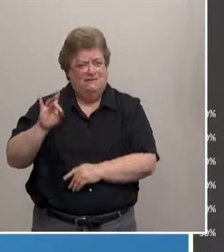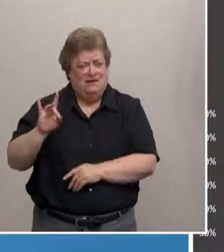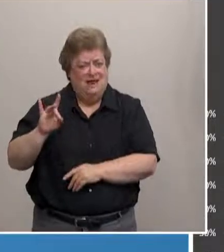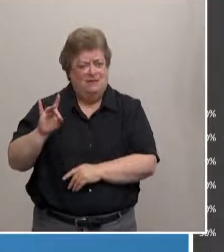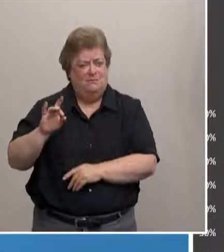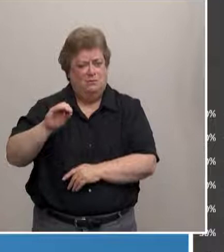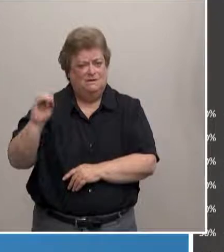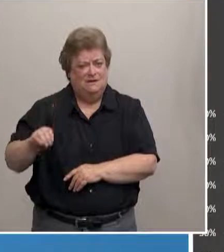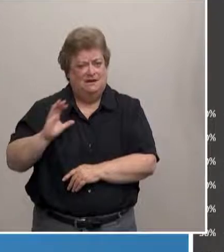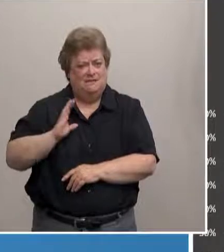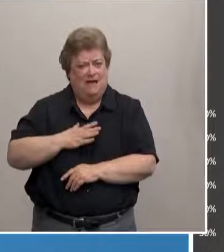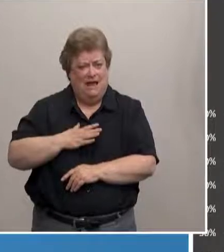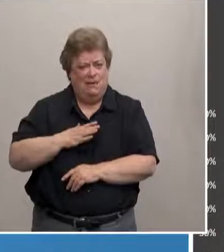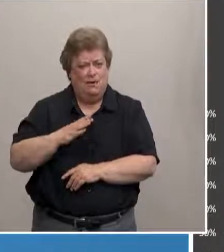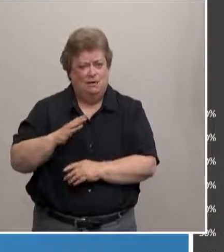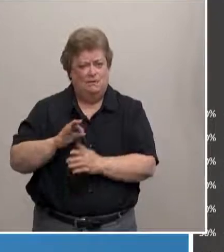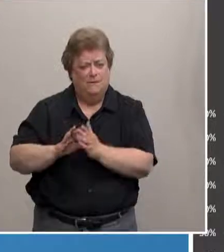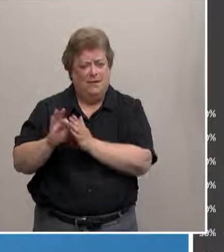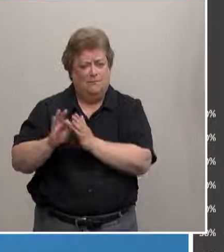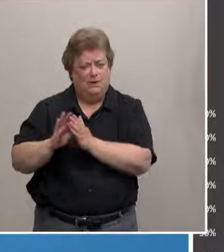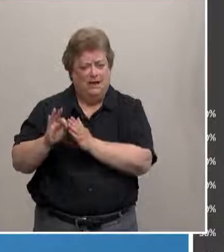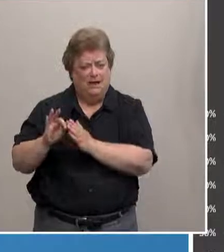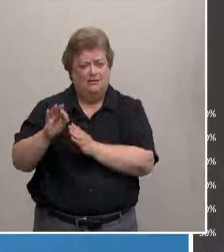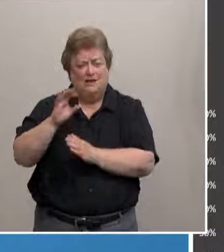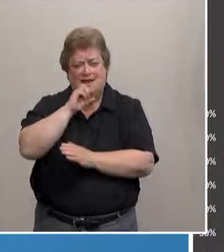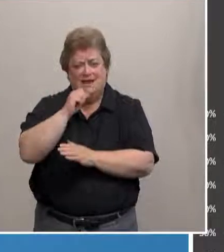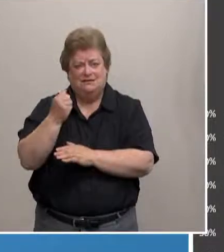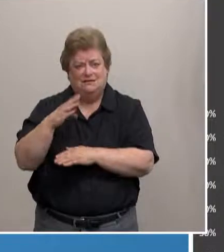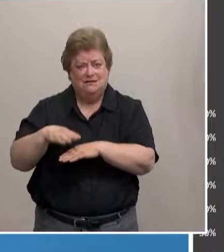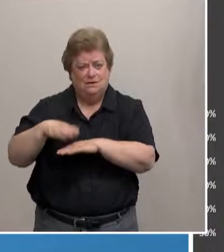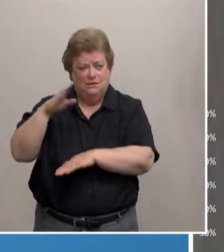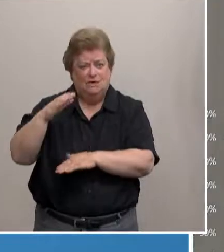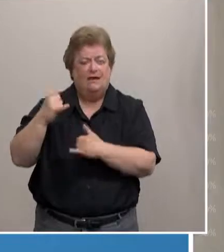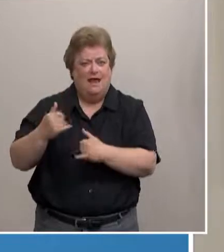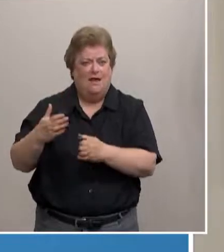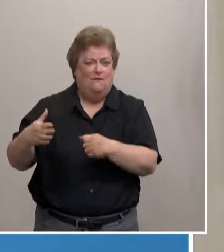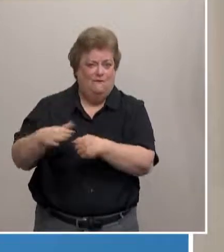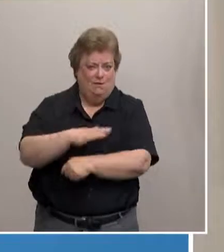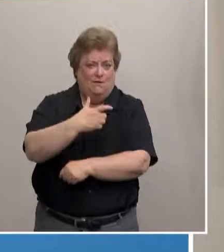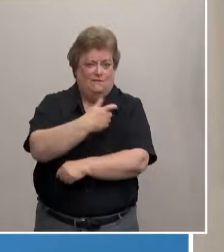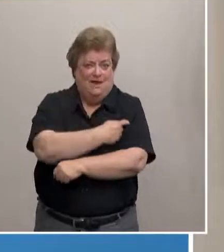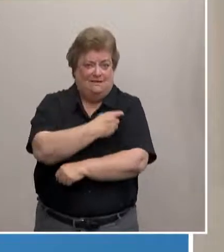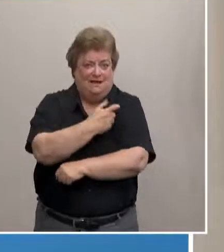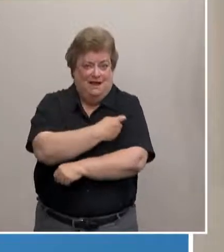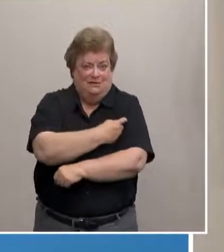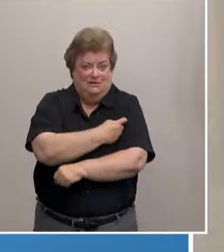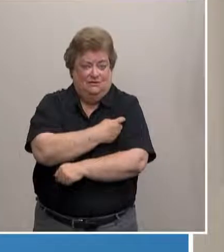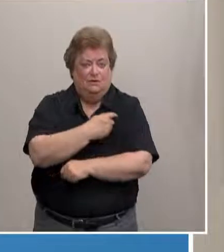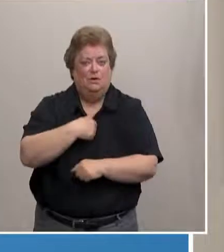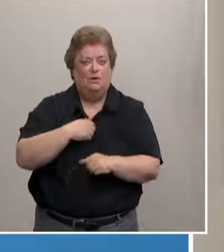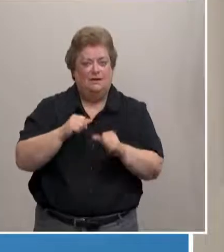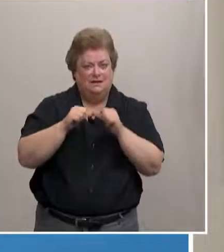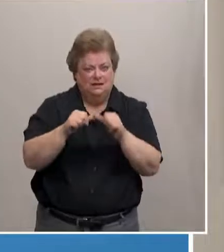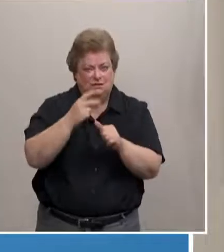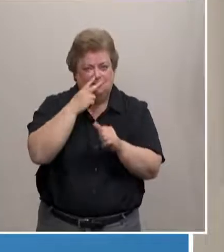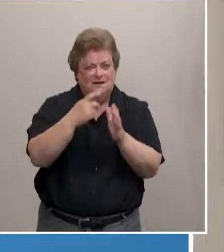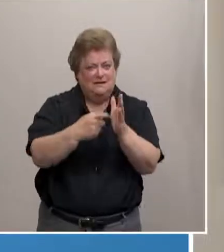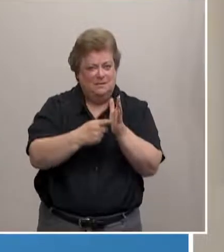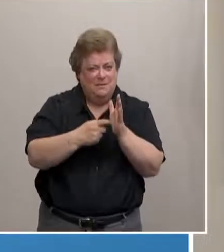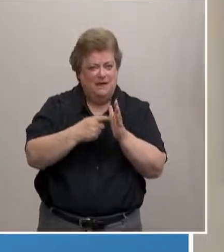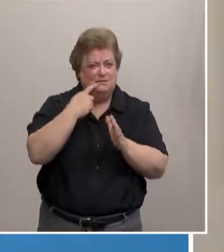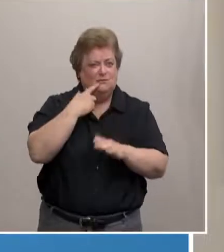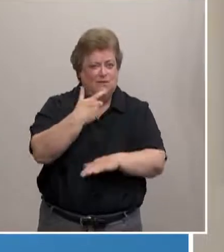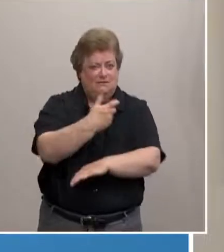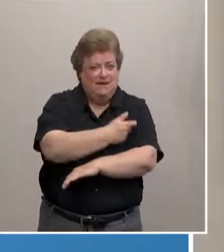our population age 16 and older, are fully vaccinated. We continue to see demand for COVID-19 vaccine